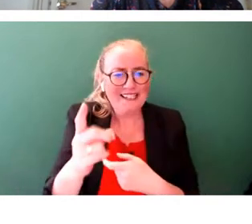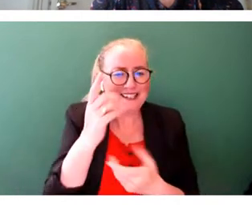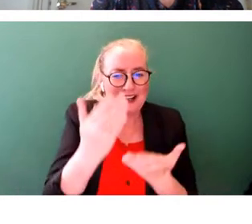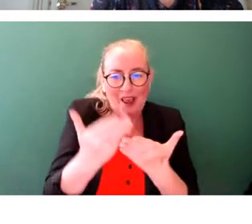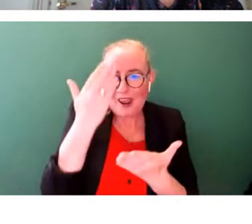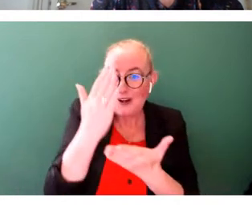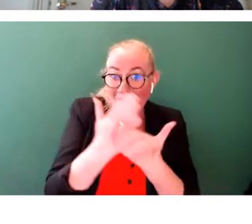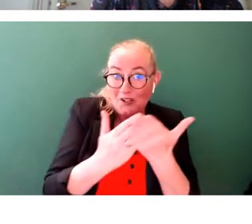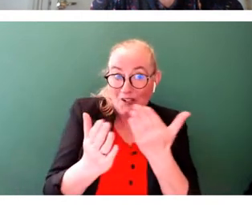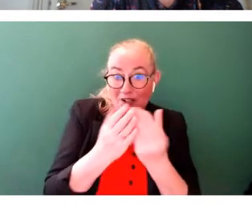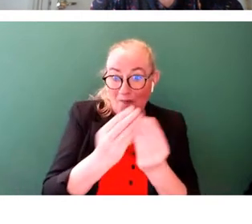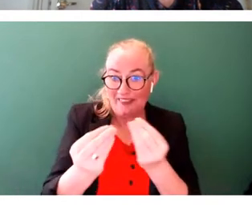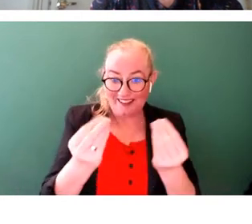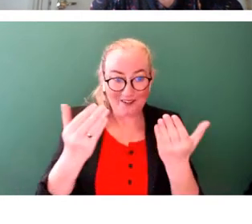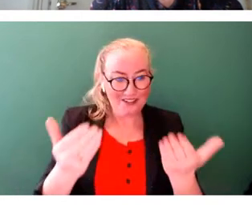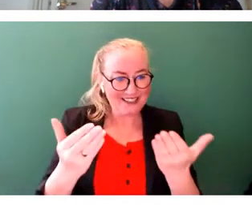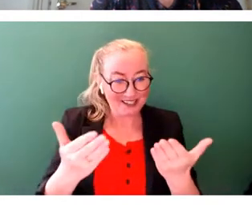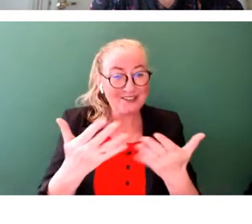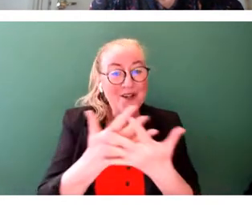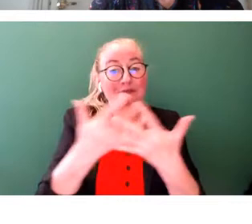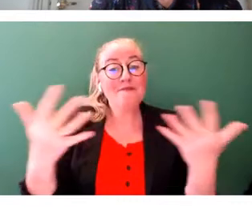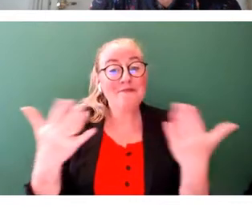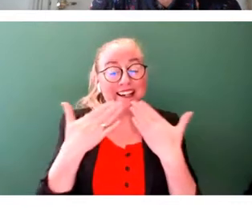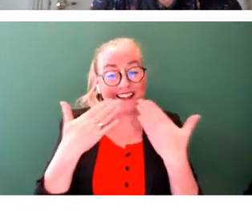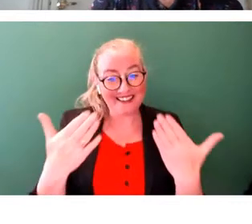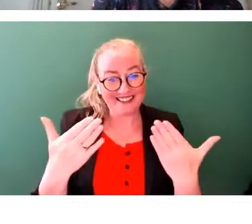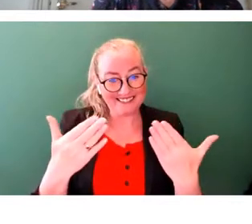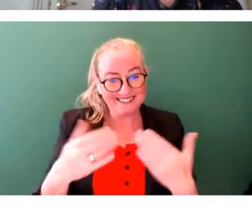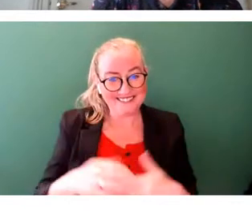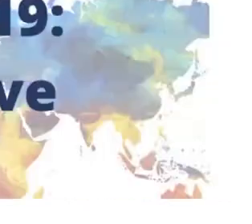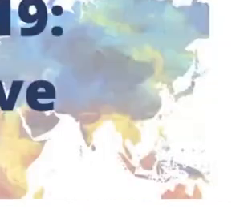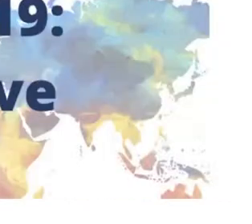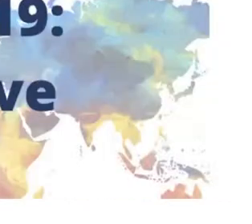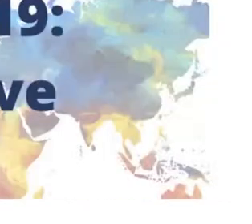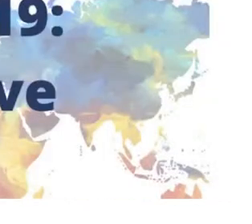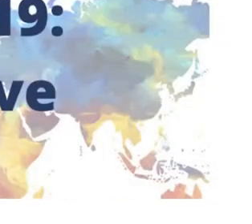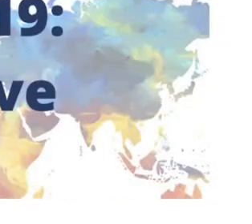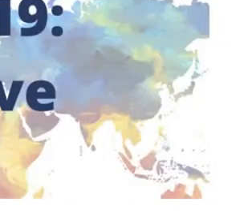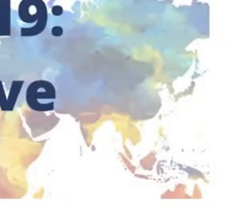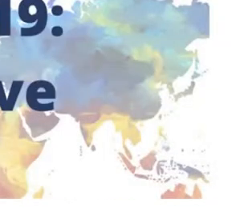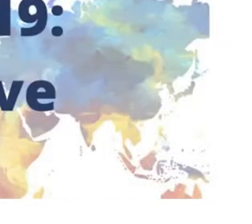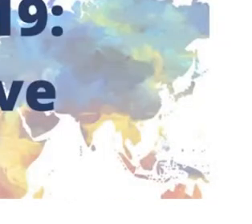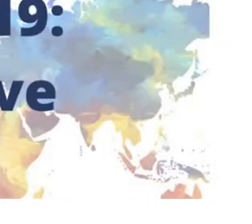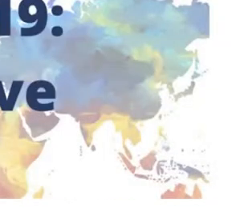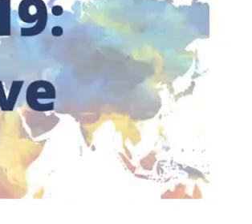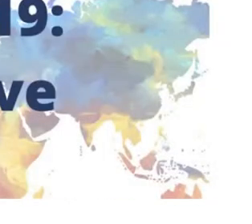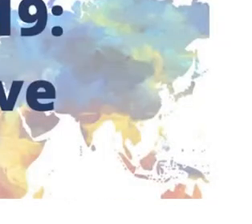Many thanks. Thank you. I'll close it up there. Thank you.